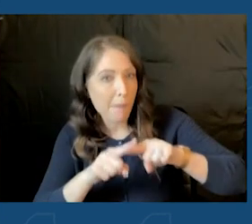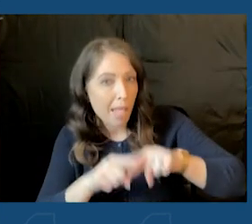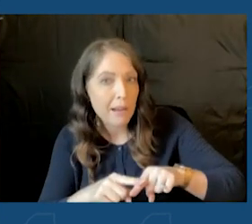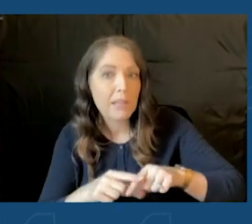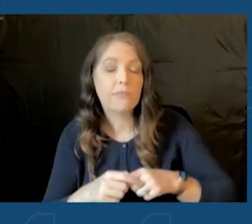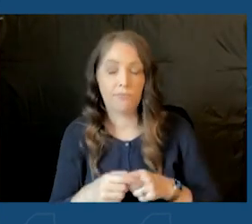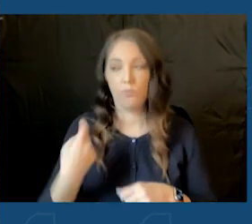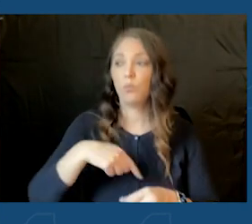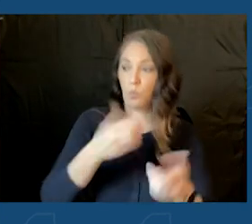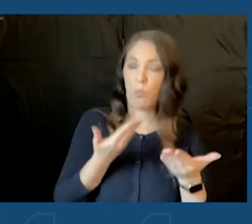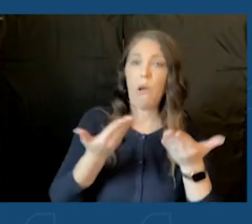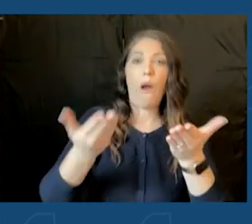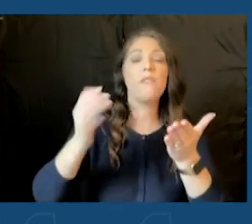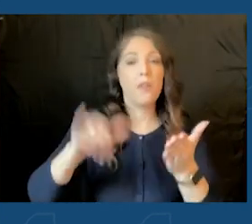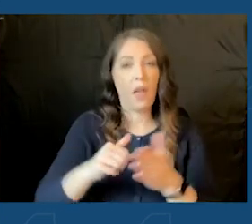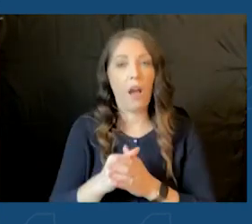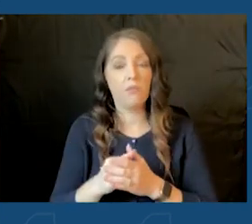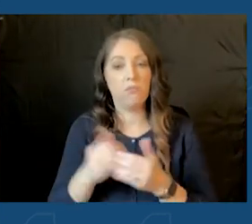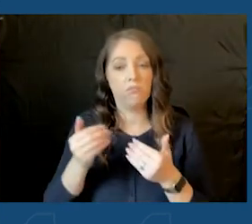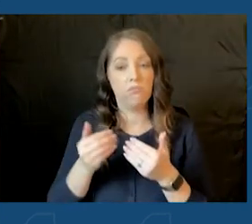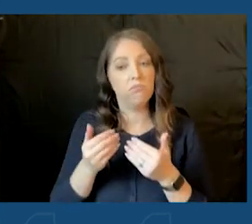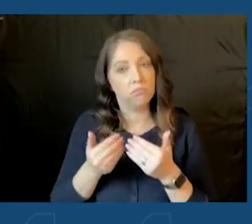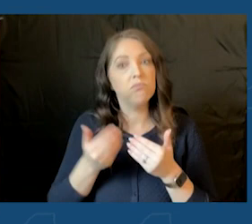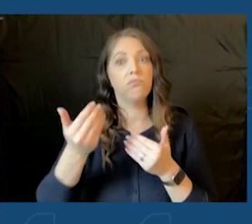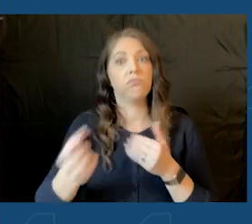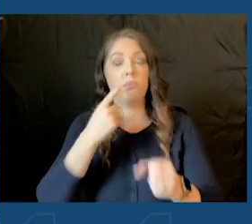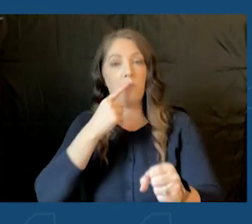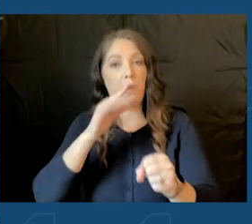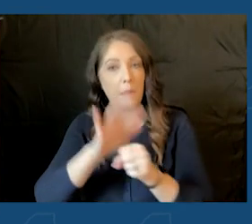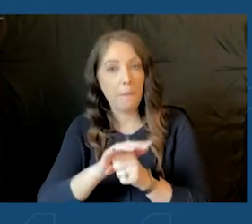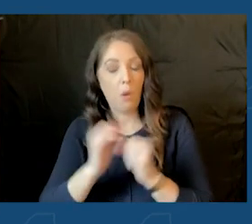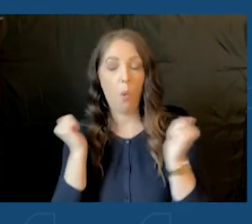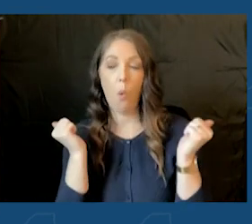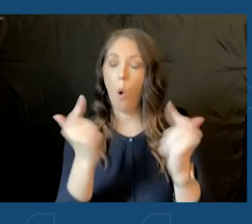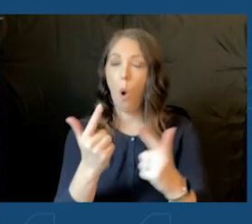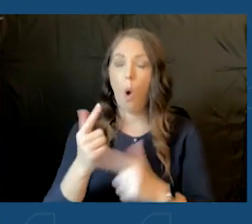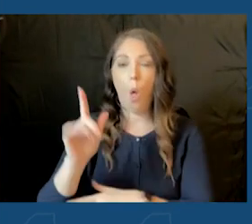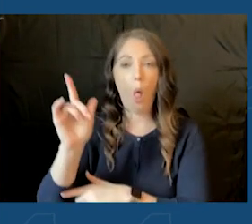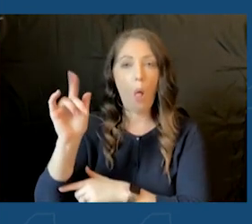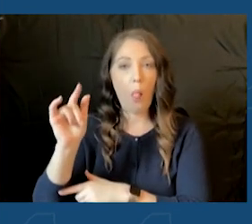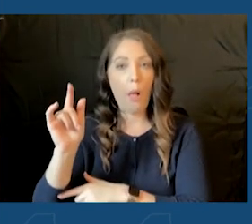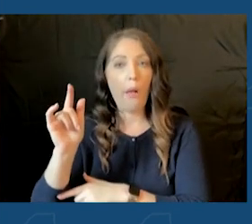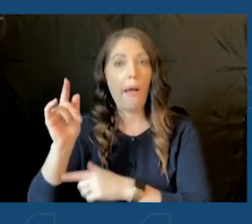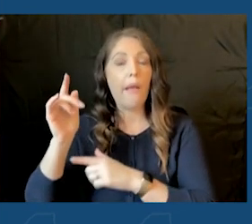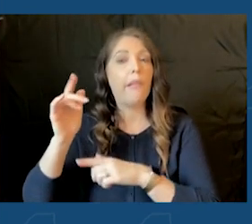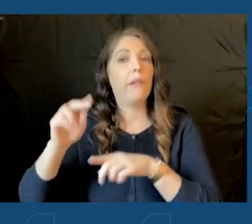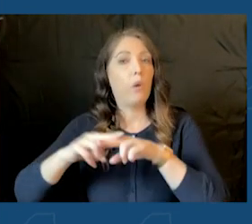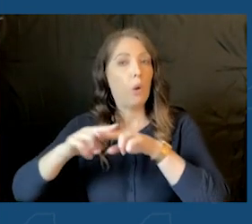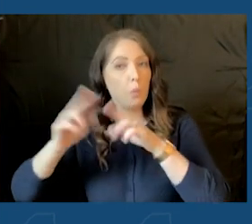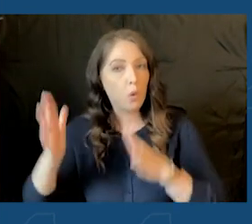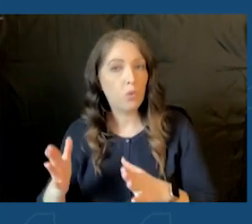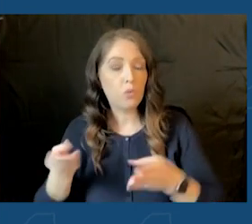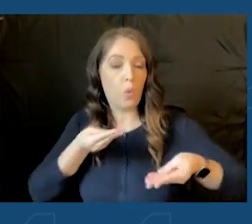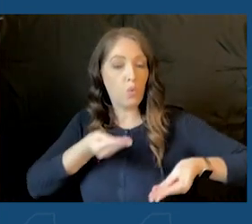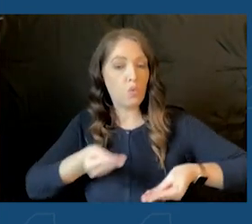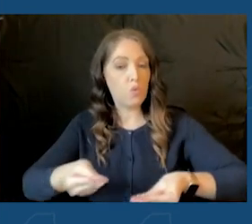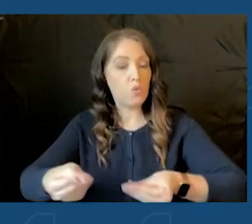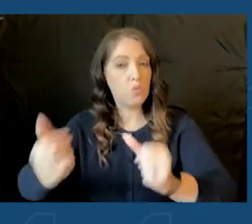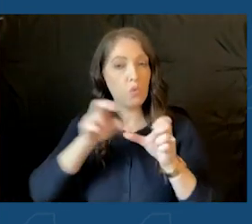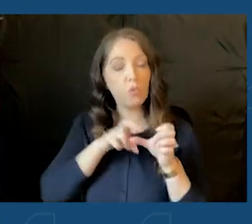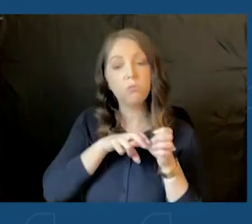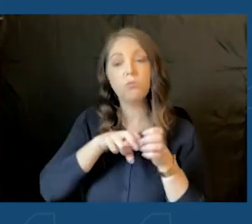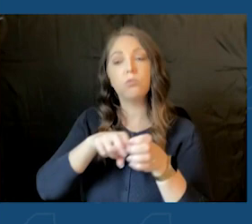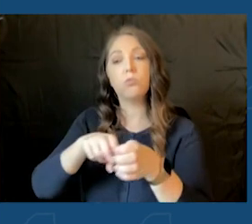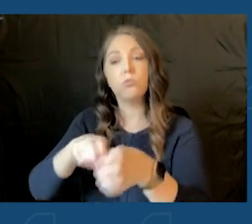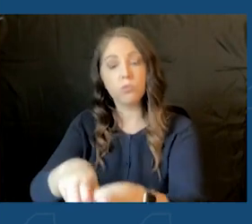A further commitment to ensuring that all Long Island commuters will have a smooth ride, that they have reliability, even more trains than